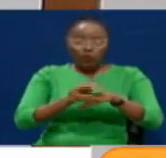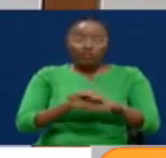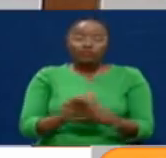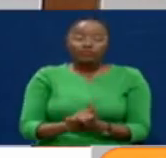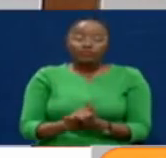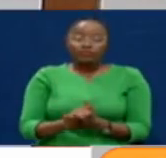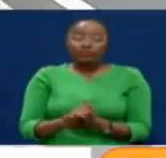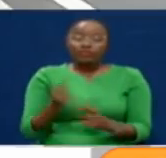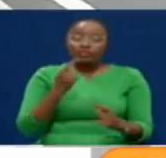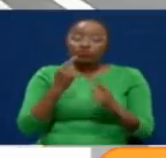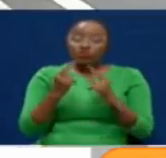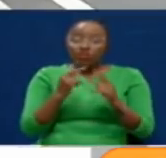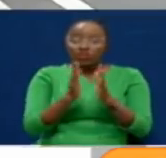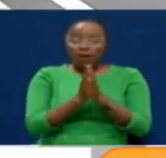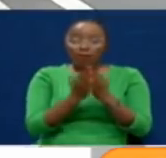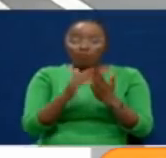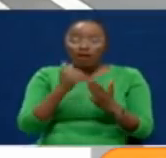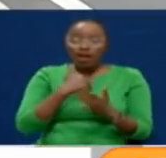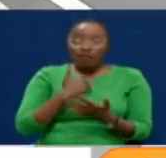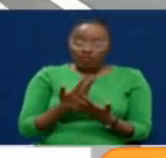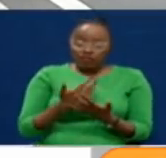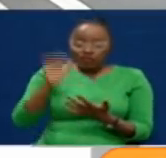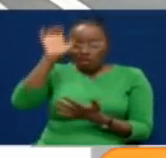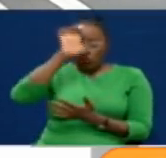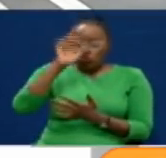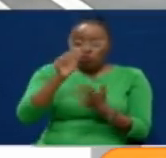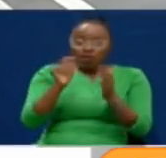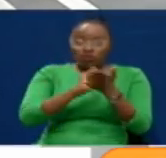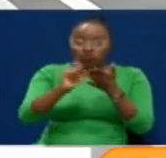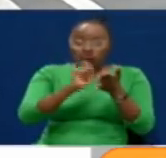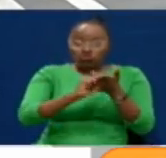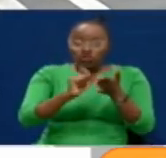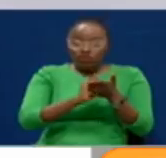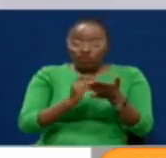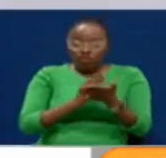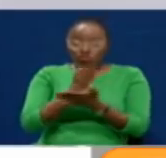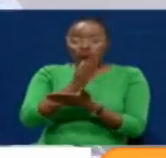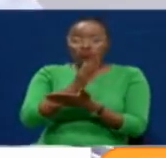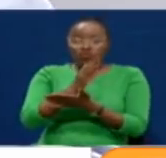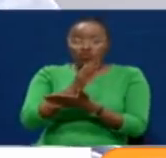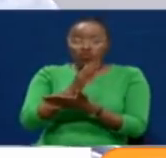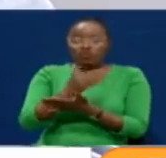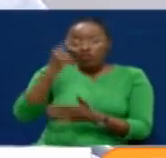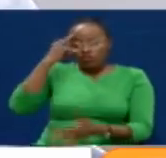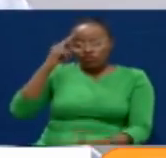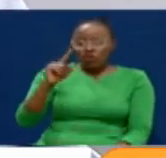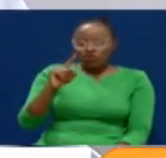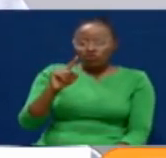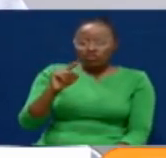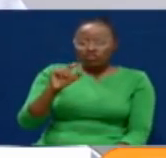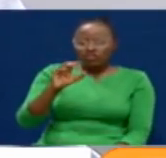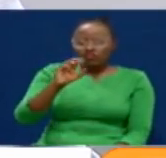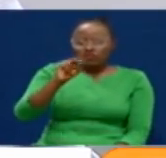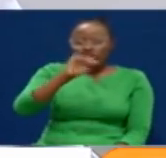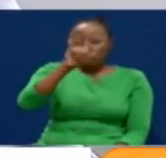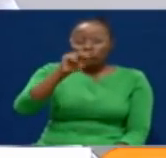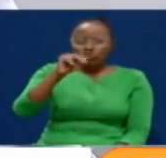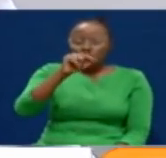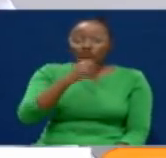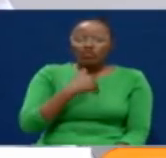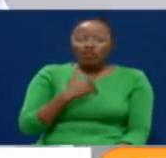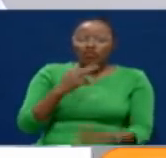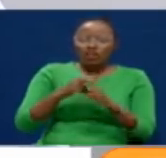know, speaking of books, there's a Ugandan who's written an unauthorized biography of Sir Charles. Yeah. He's about to release it. His name is